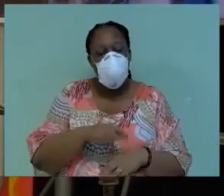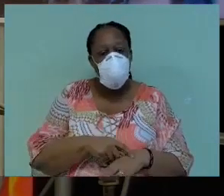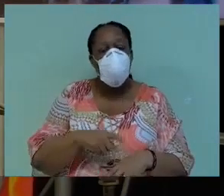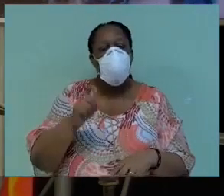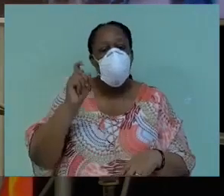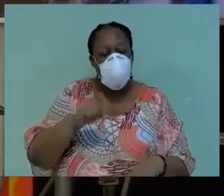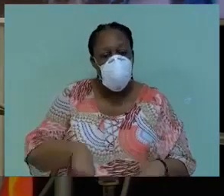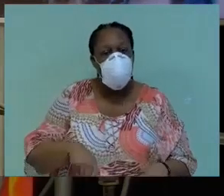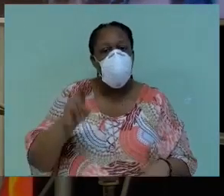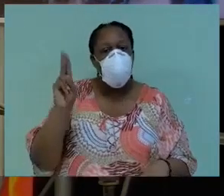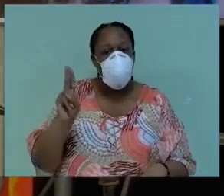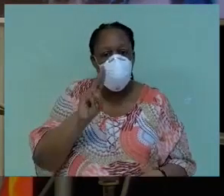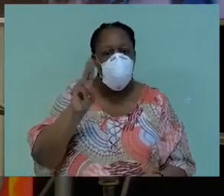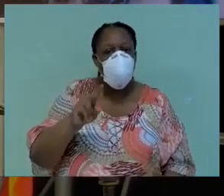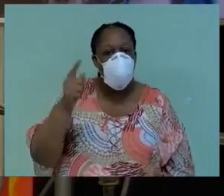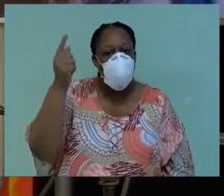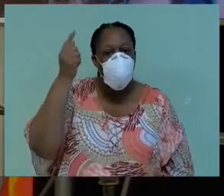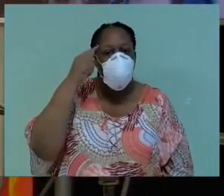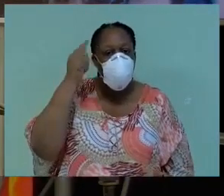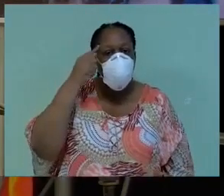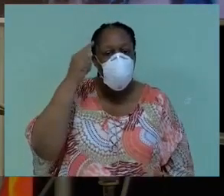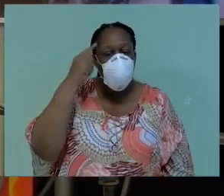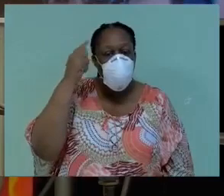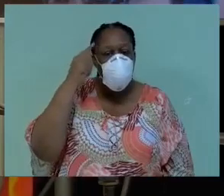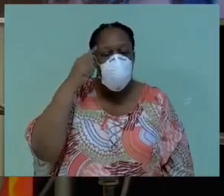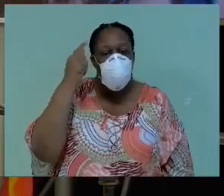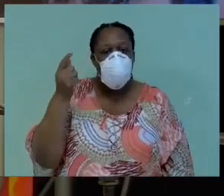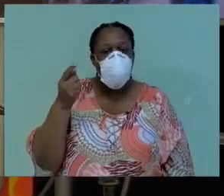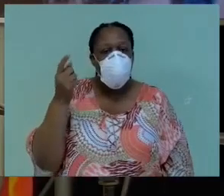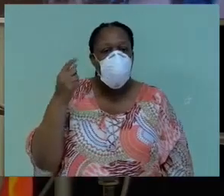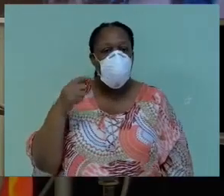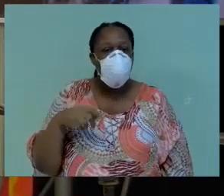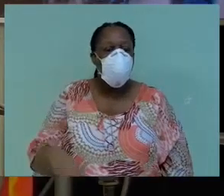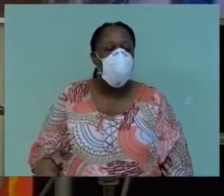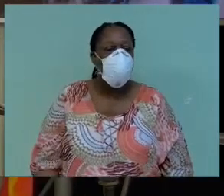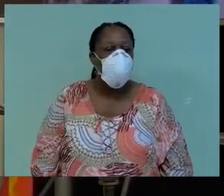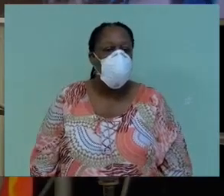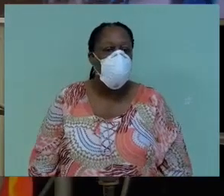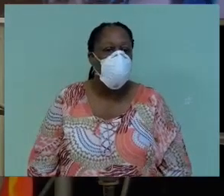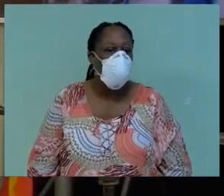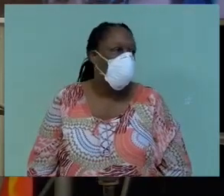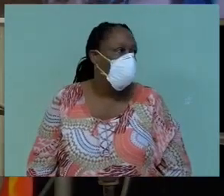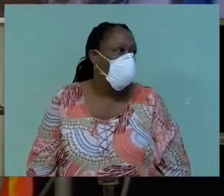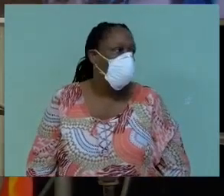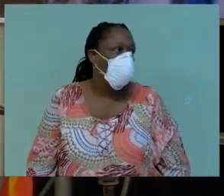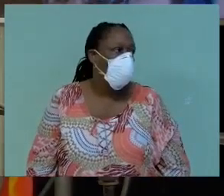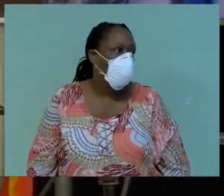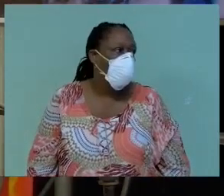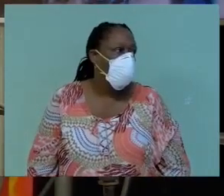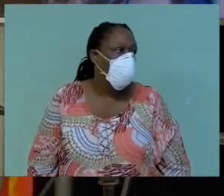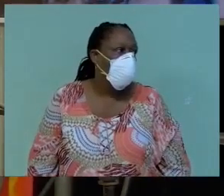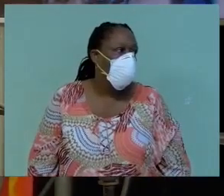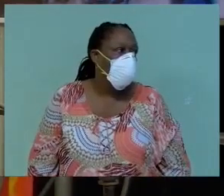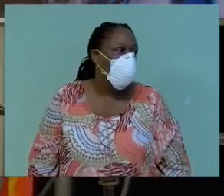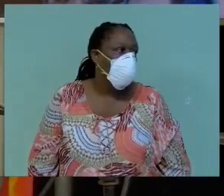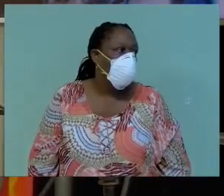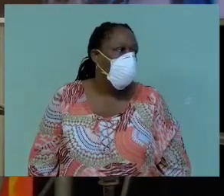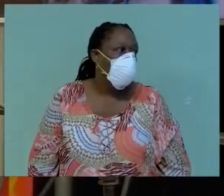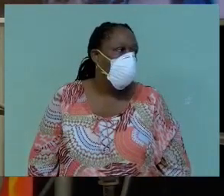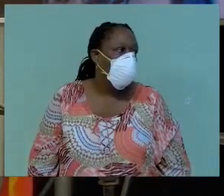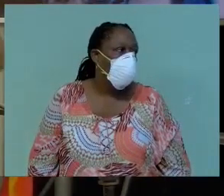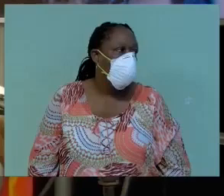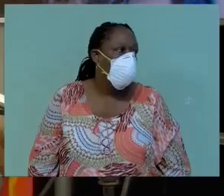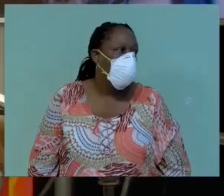hours, and so you should be able to pull the mask down and catch your breath and put it back on. And you also have to remember too that the same way you can have